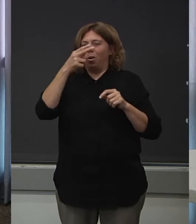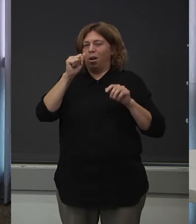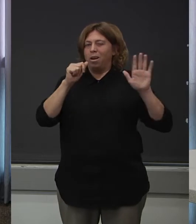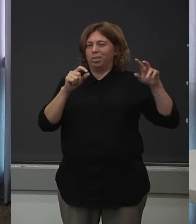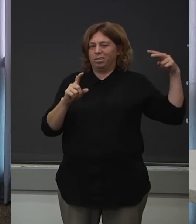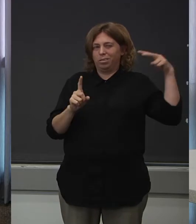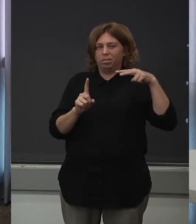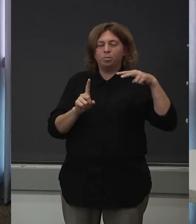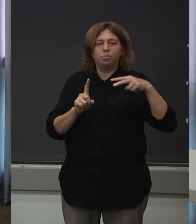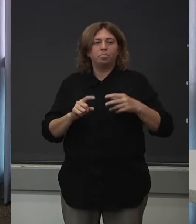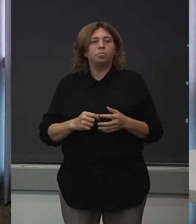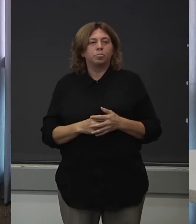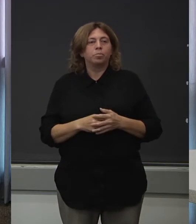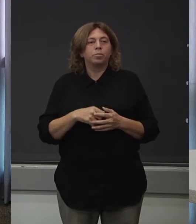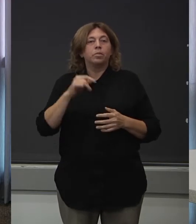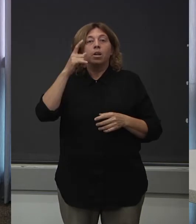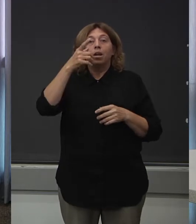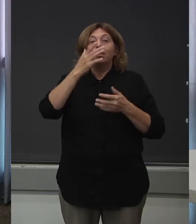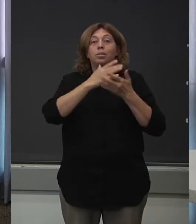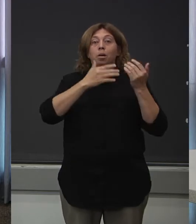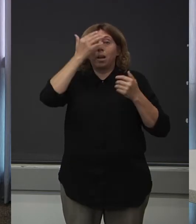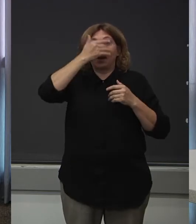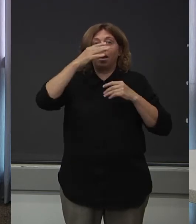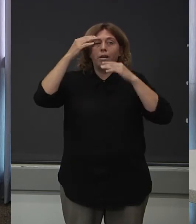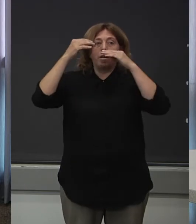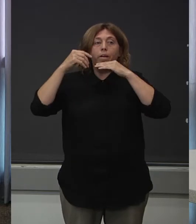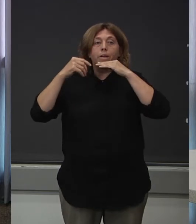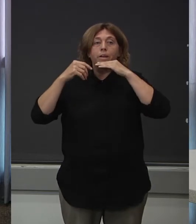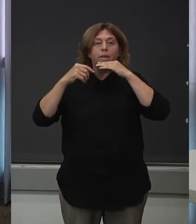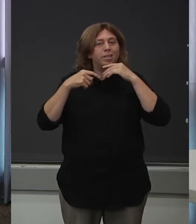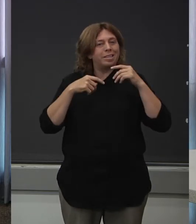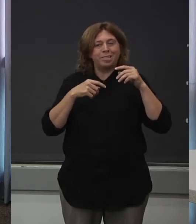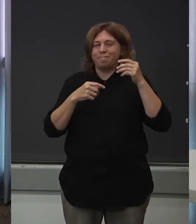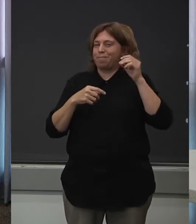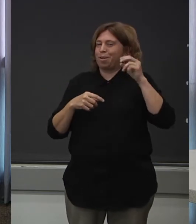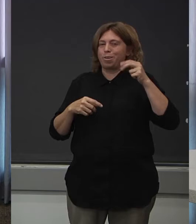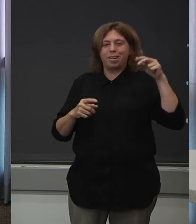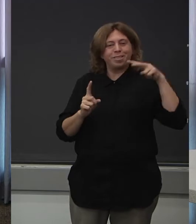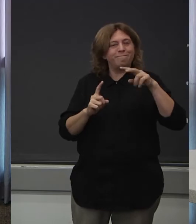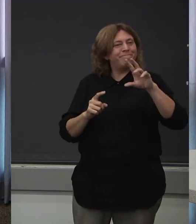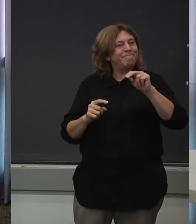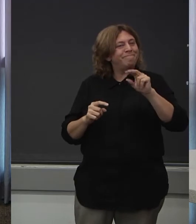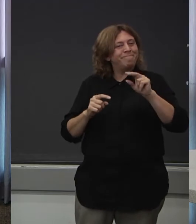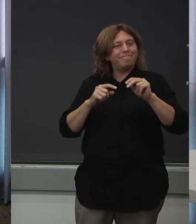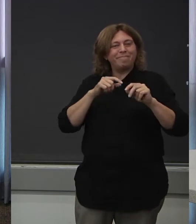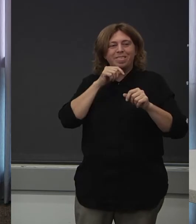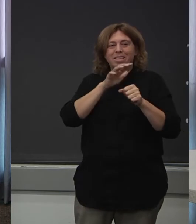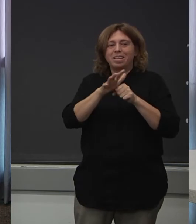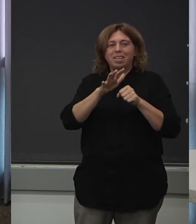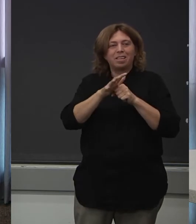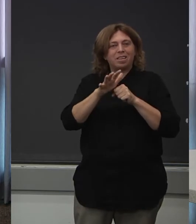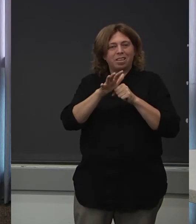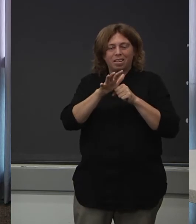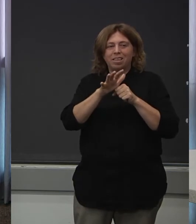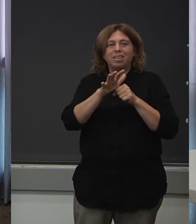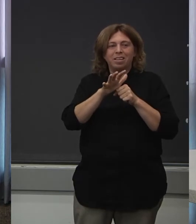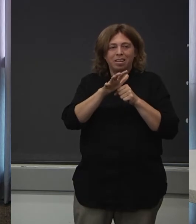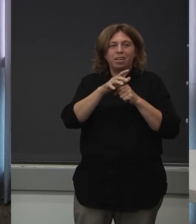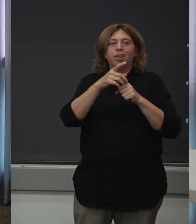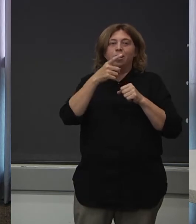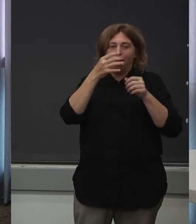the nose and mouth. There's a very clear definition that says, forehead, below the chin, curve around the